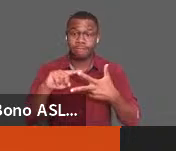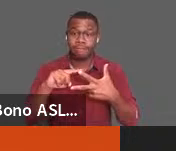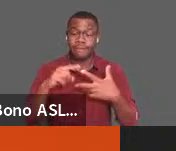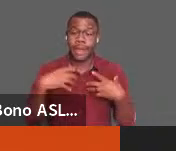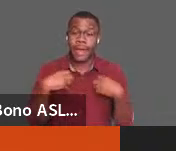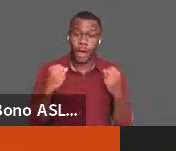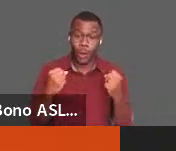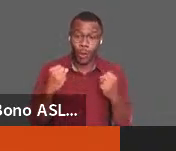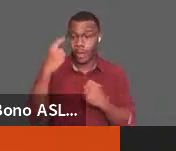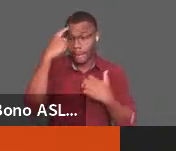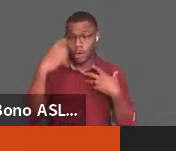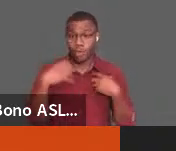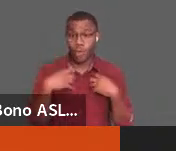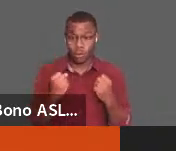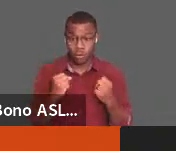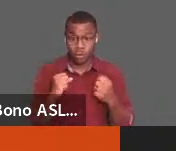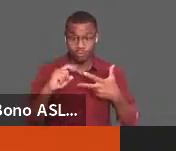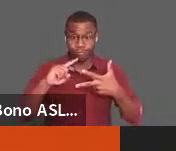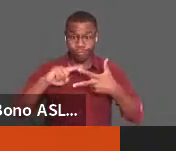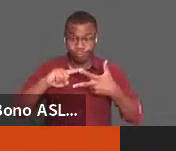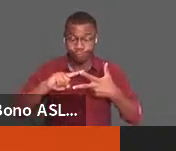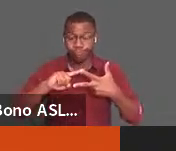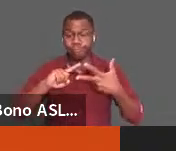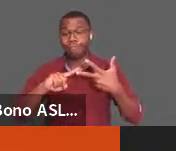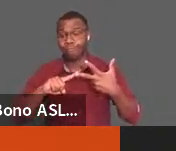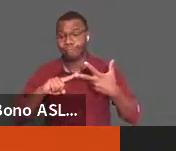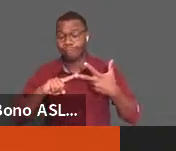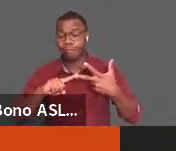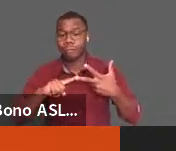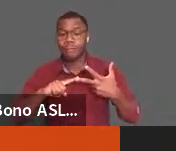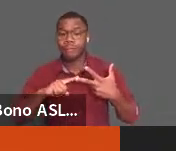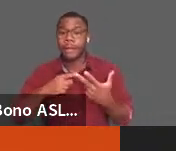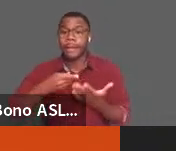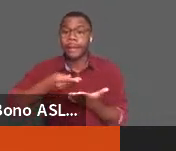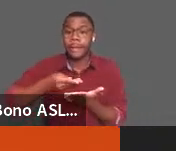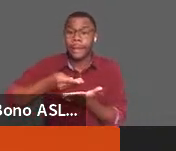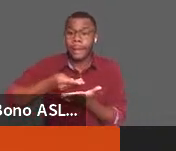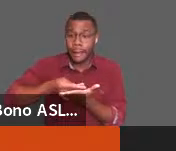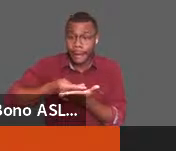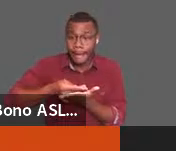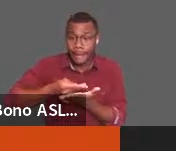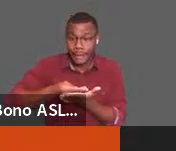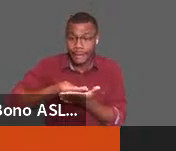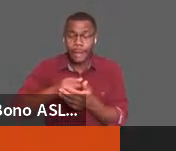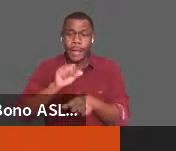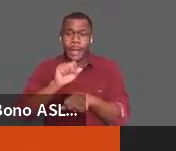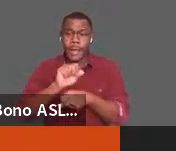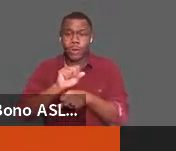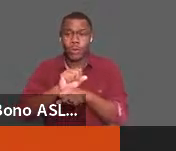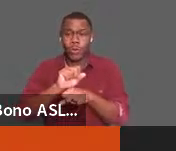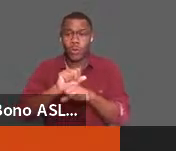And then right after that is economic and workforce development at 11%.